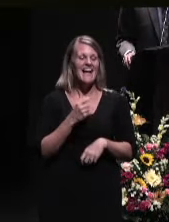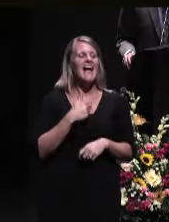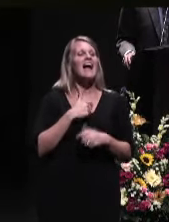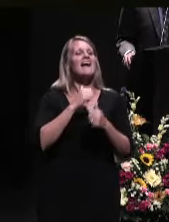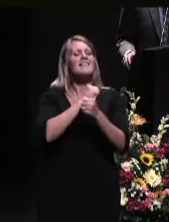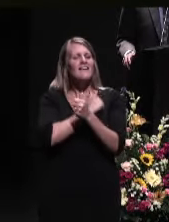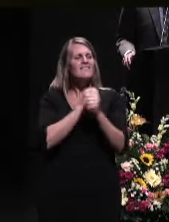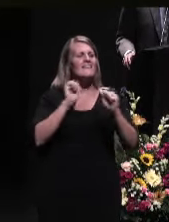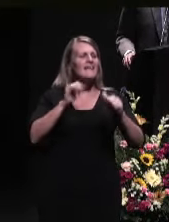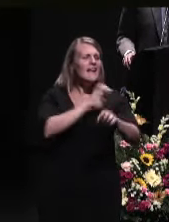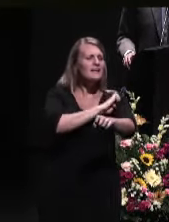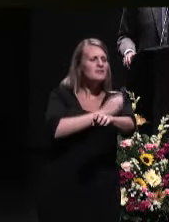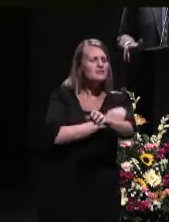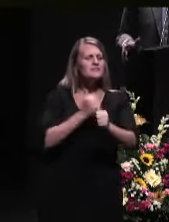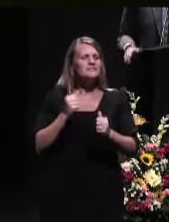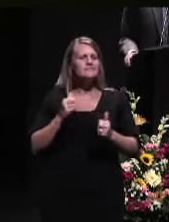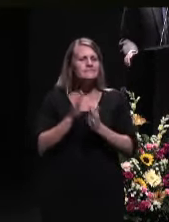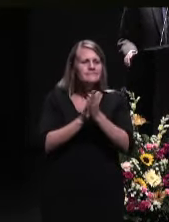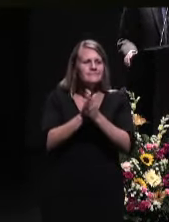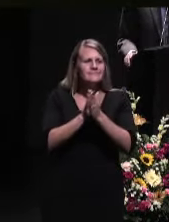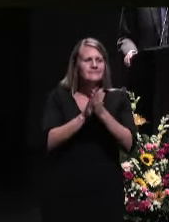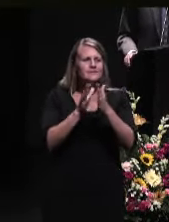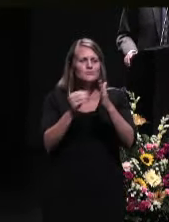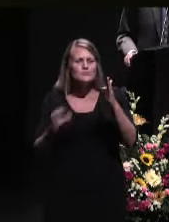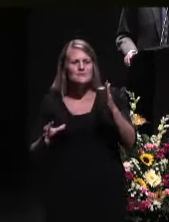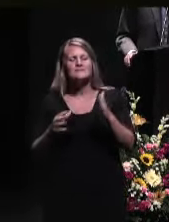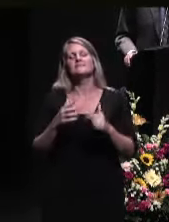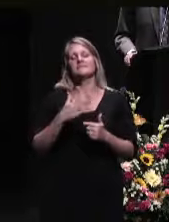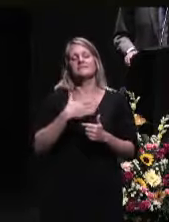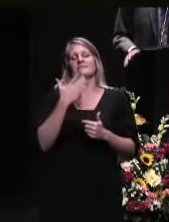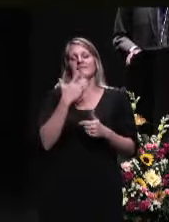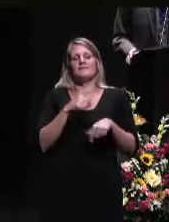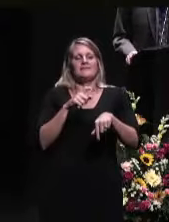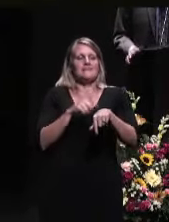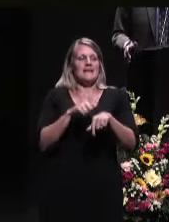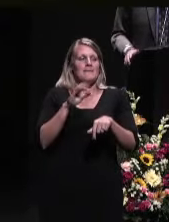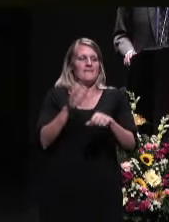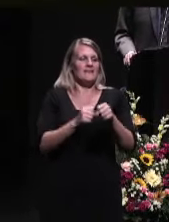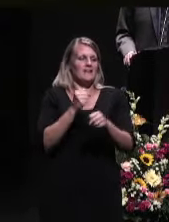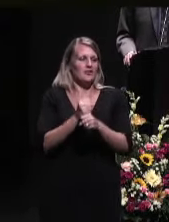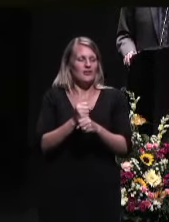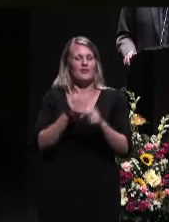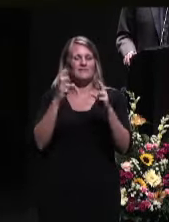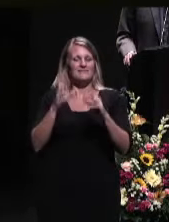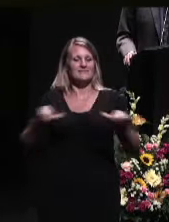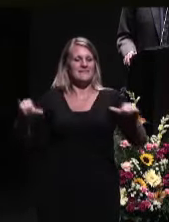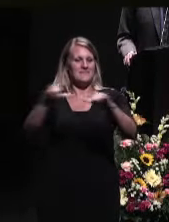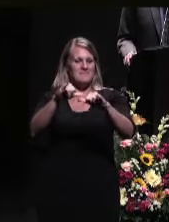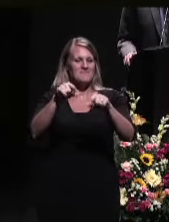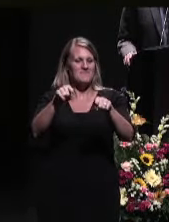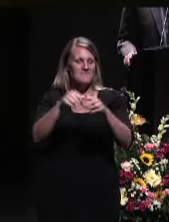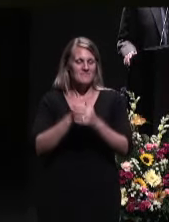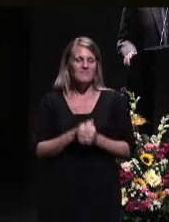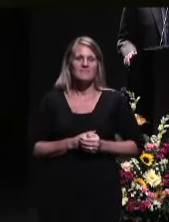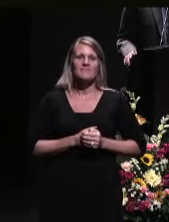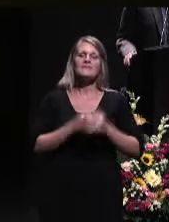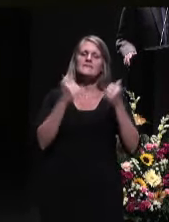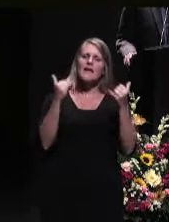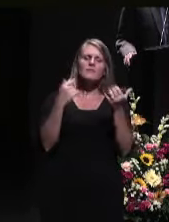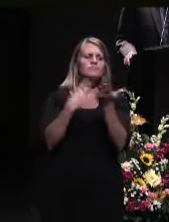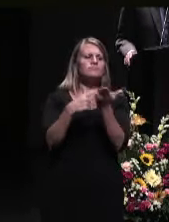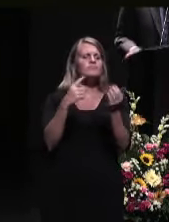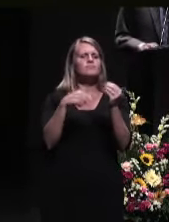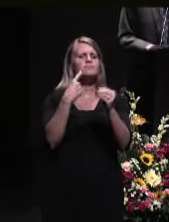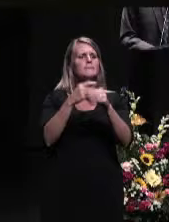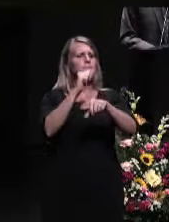the energy. This is absolutely my favorite time, and I hope yours as well. I'm going to talk today about positioning UWM for greater